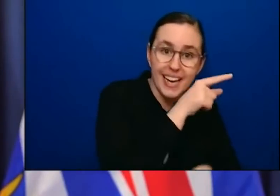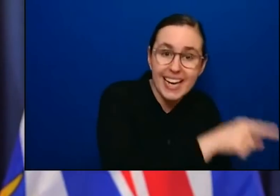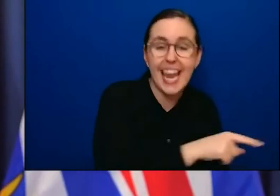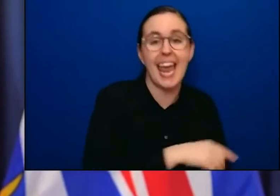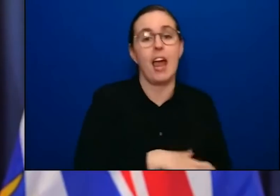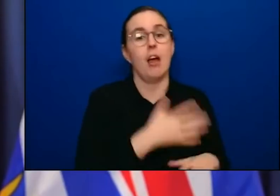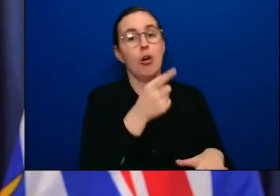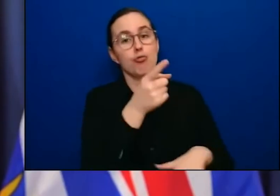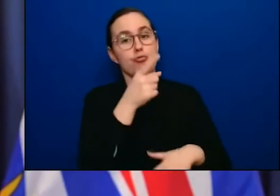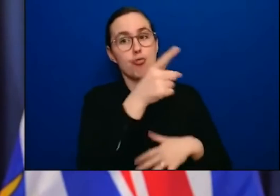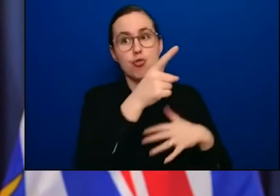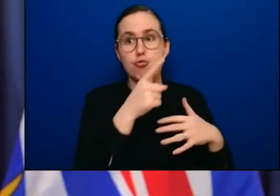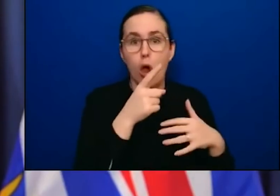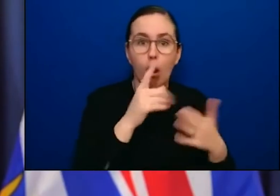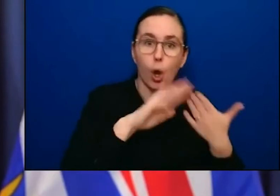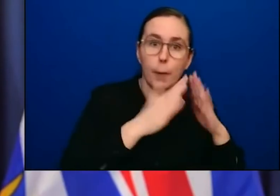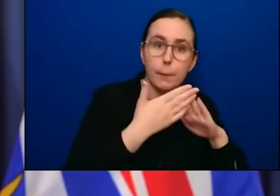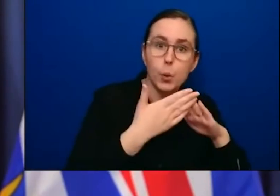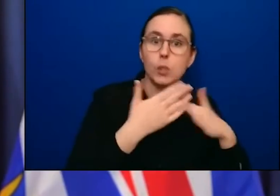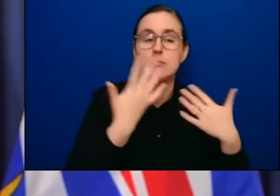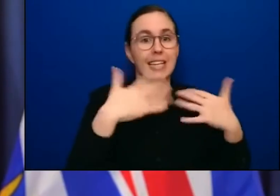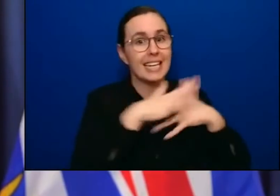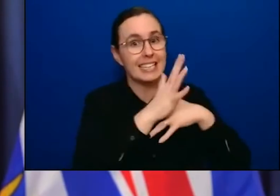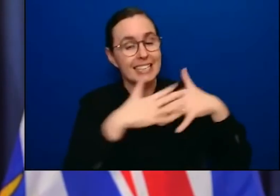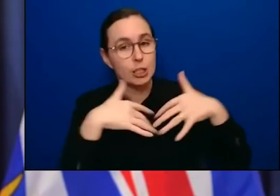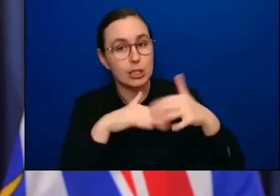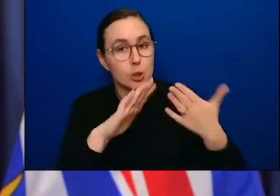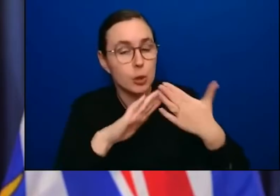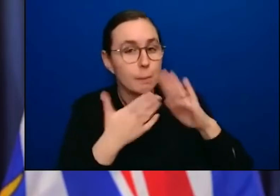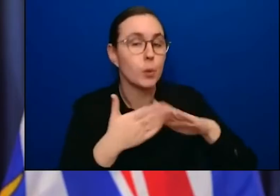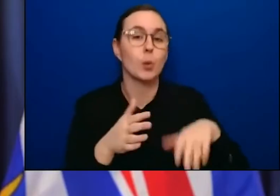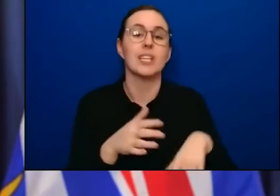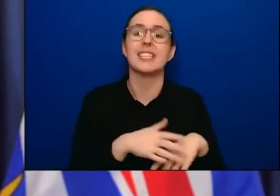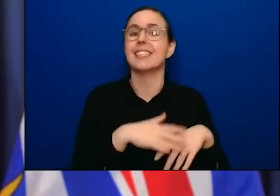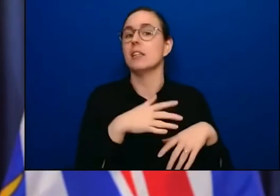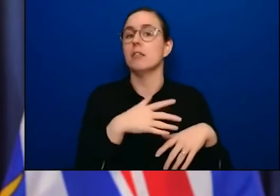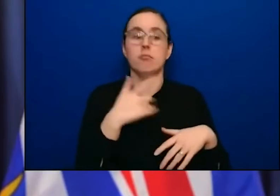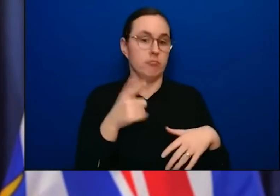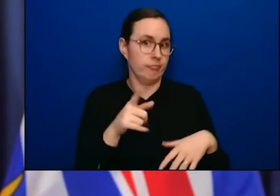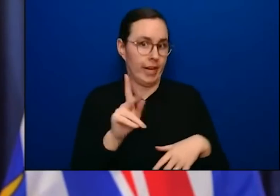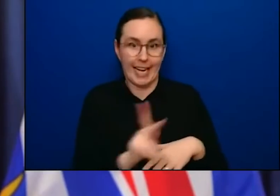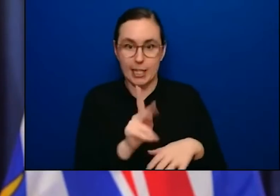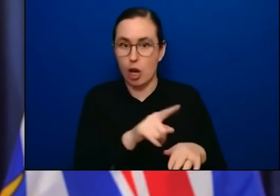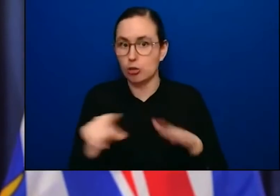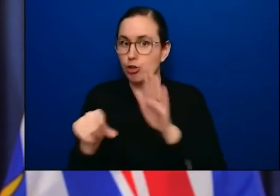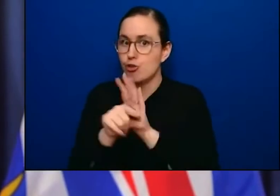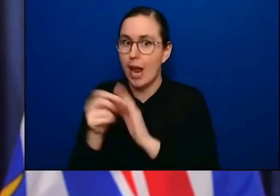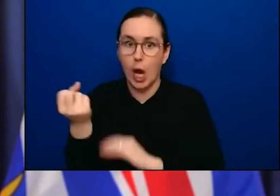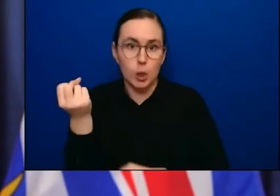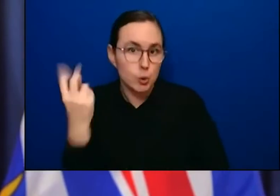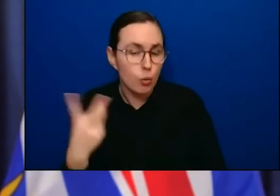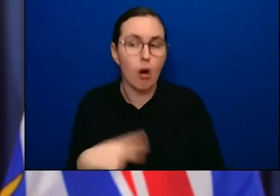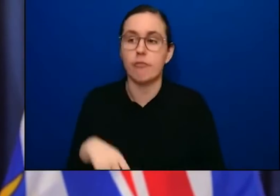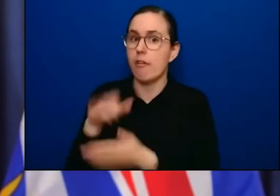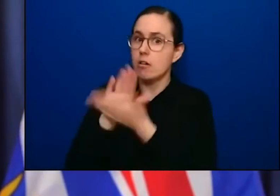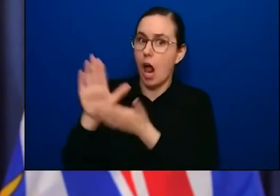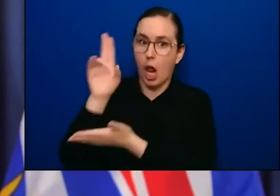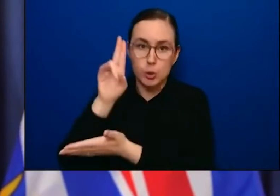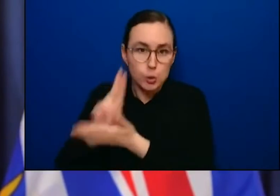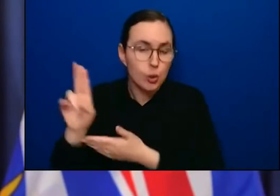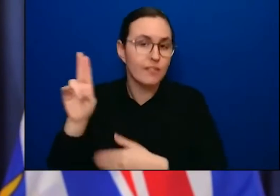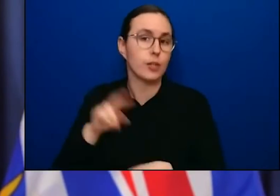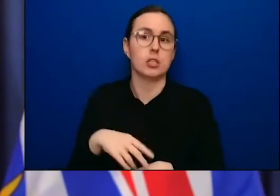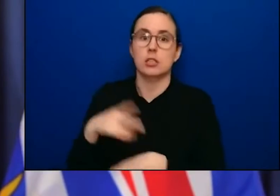post-secondary education, 2 child care. And these were our priorities, and to support congregate living in